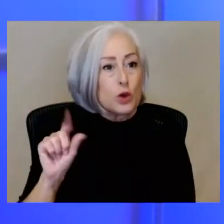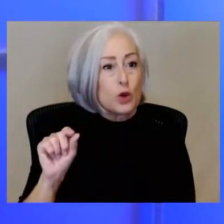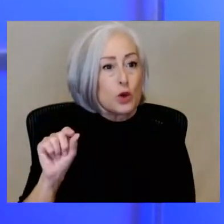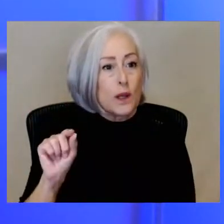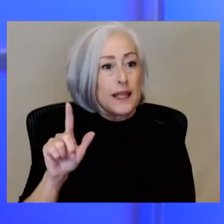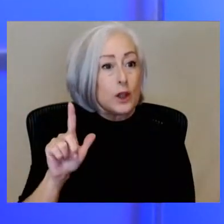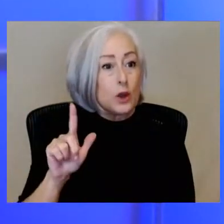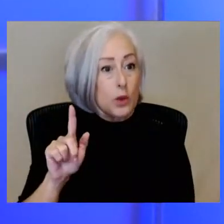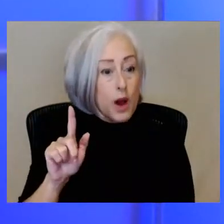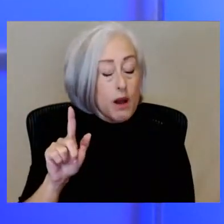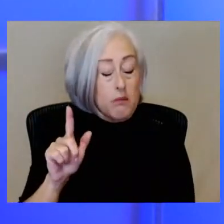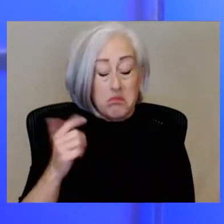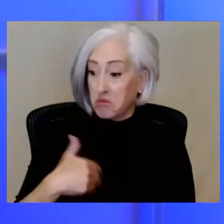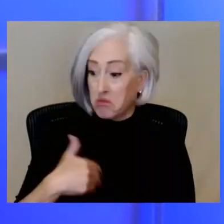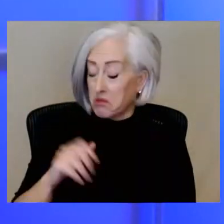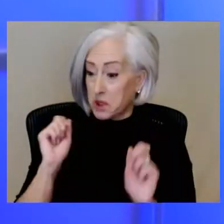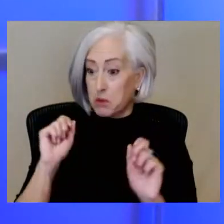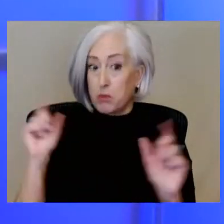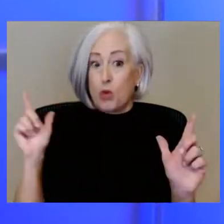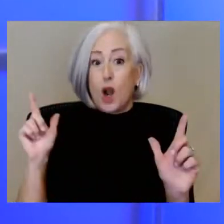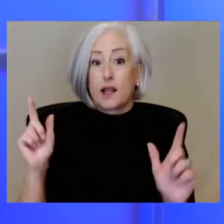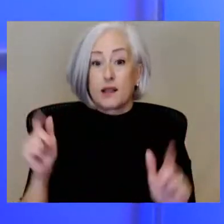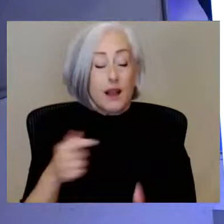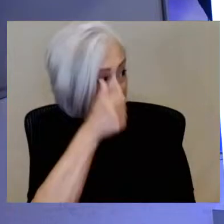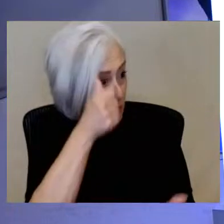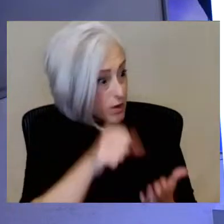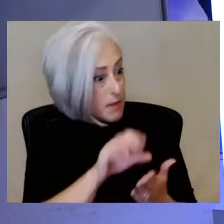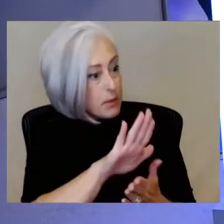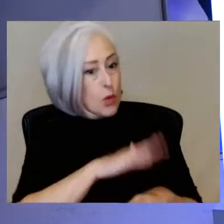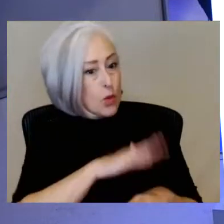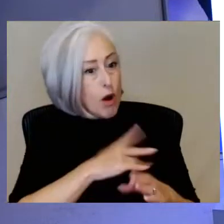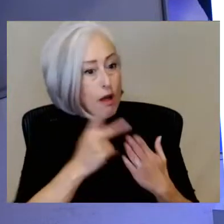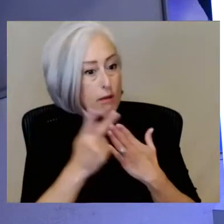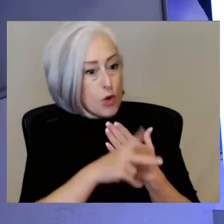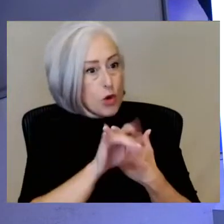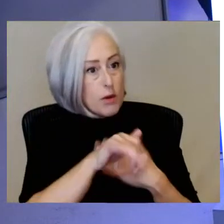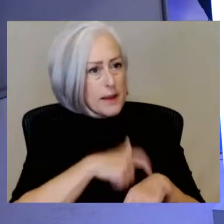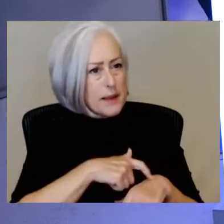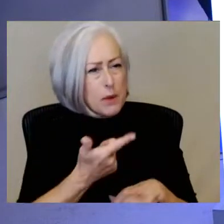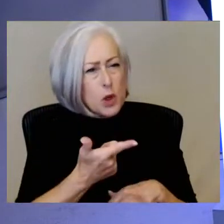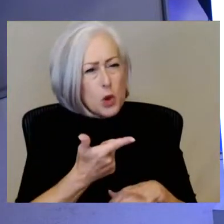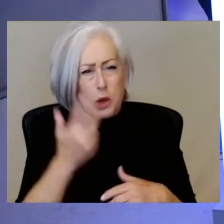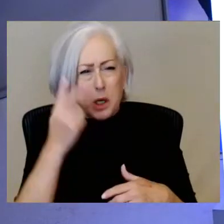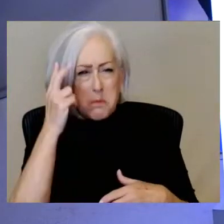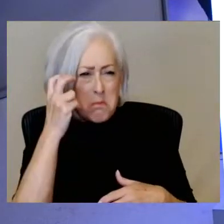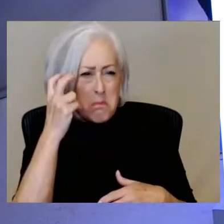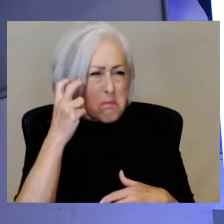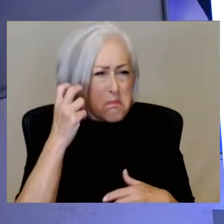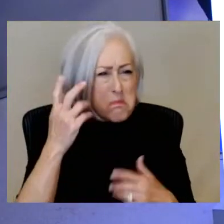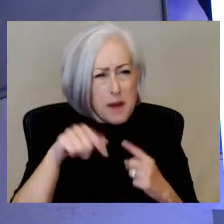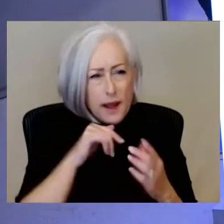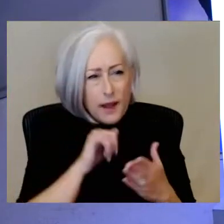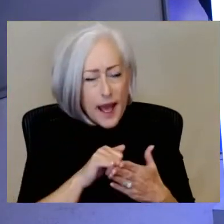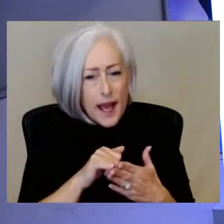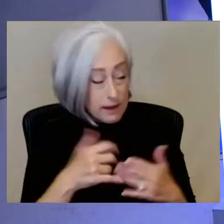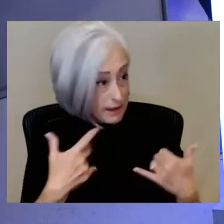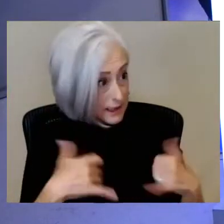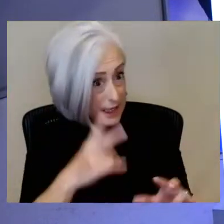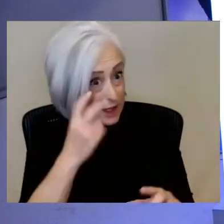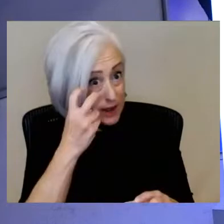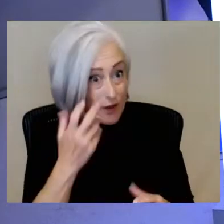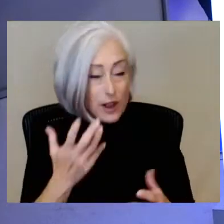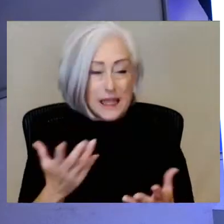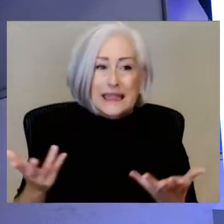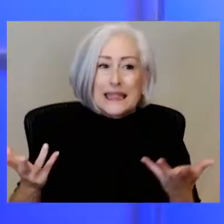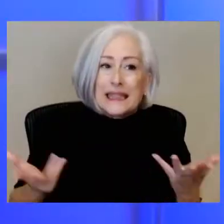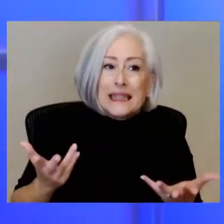us. Because I remember you were on the program then, and you were a little doubtful about the drug. Yeah. Are you still doubtful? Yeah, I mean, it's one